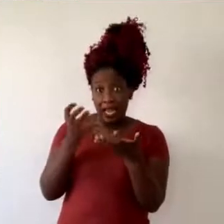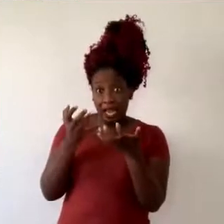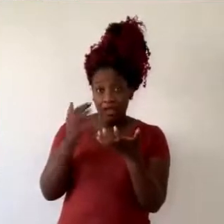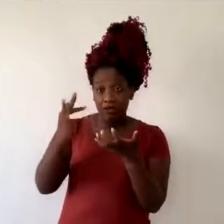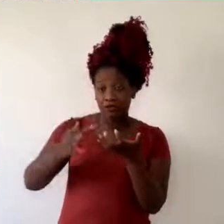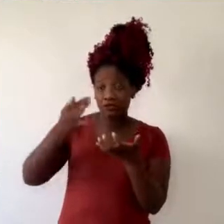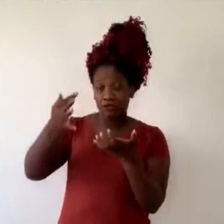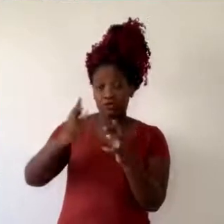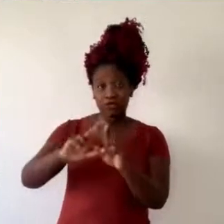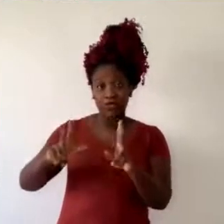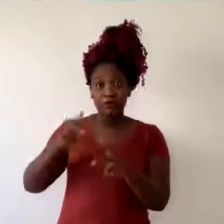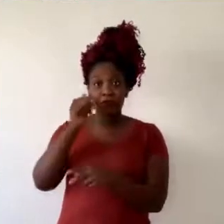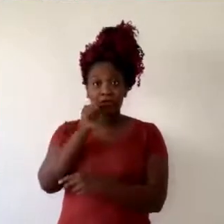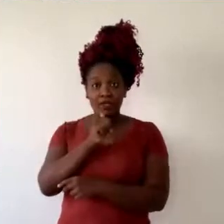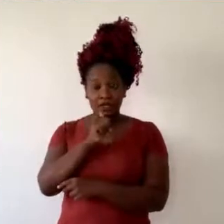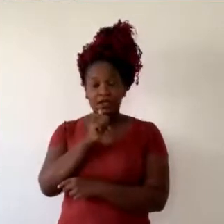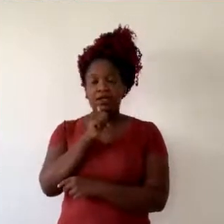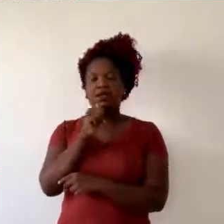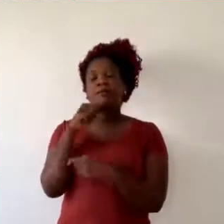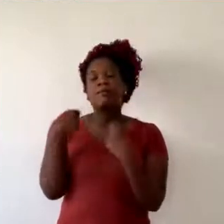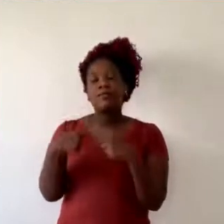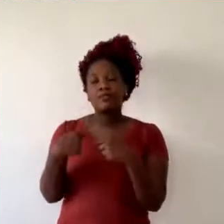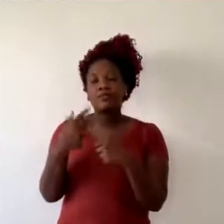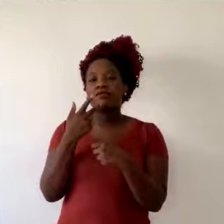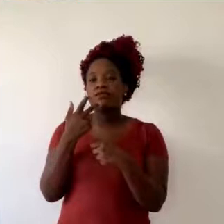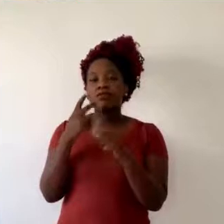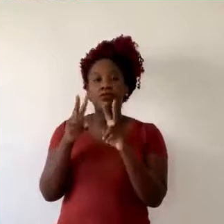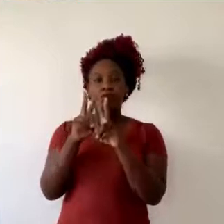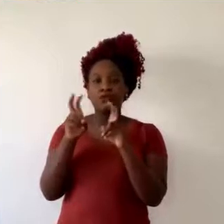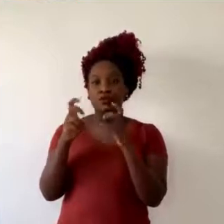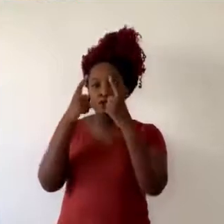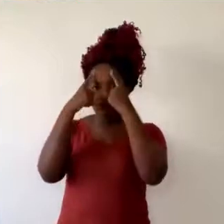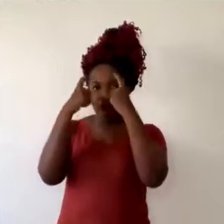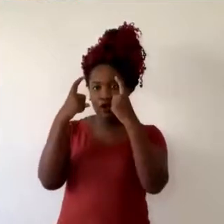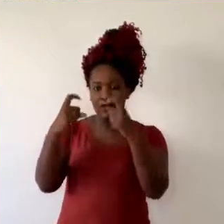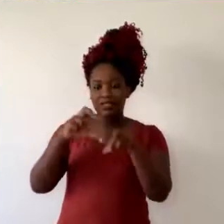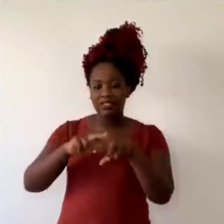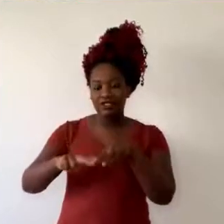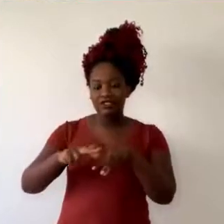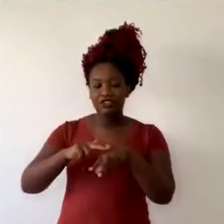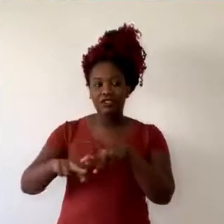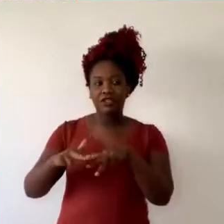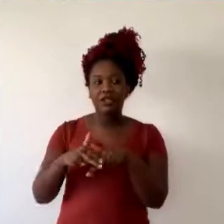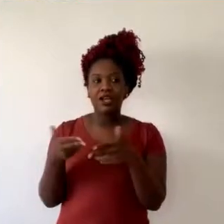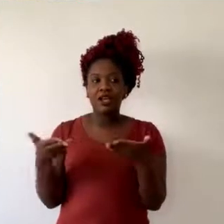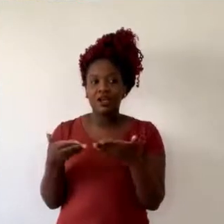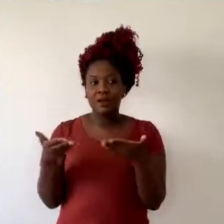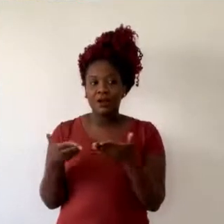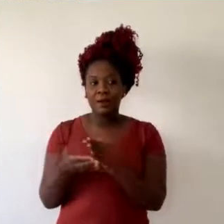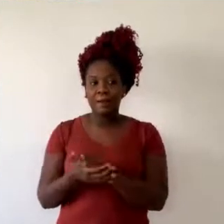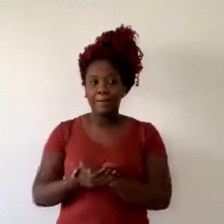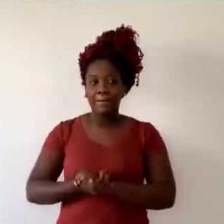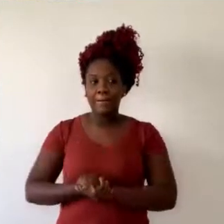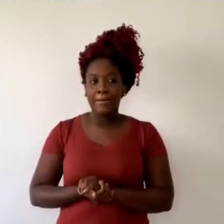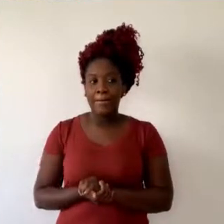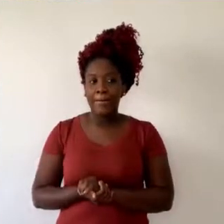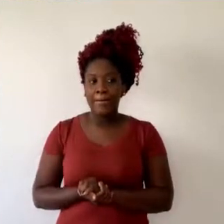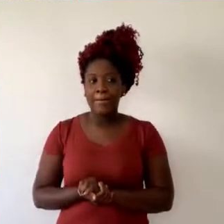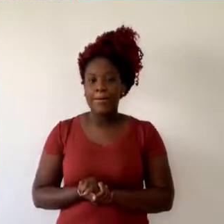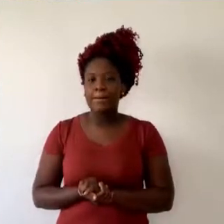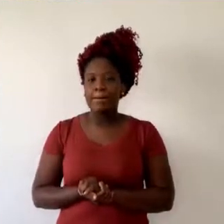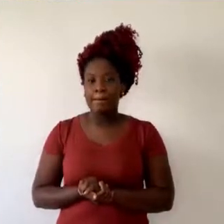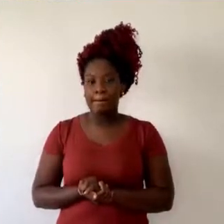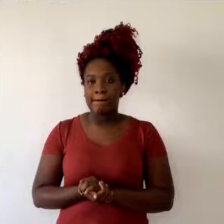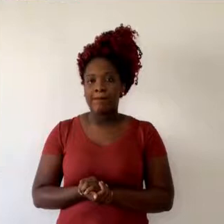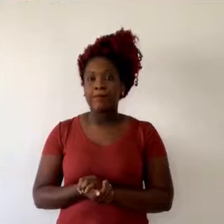we want a future, a different future for our girls and women, we want to talk about gender violence now and how to